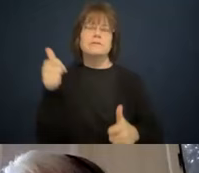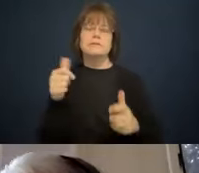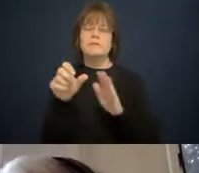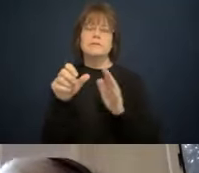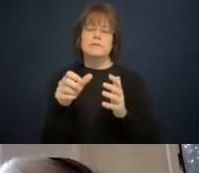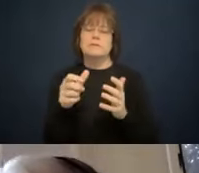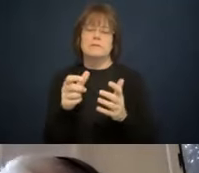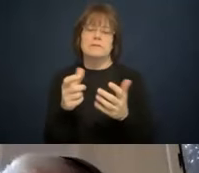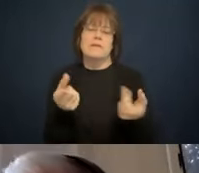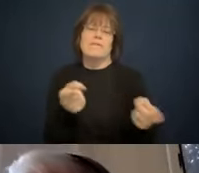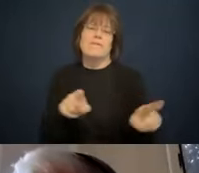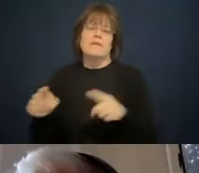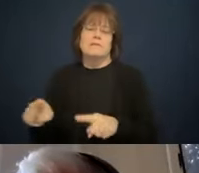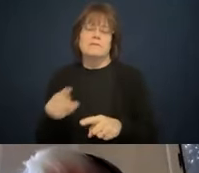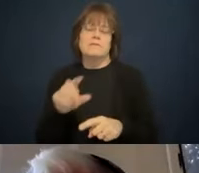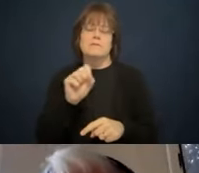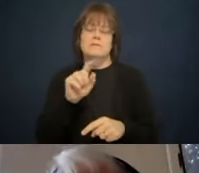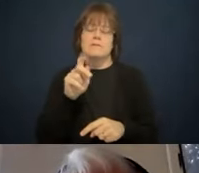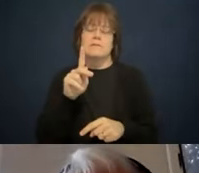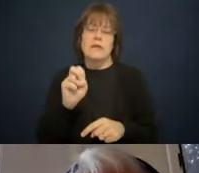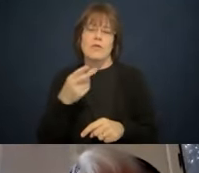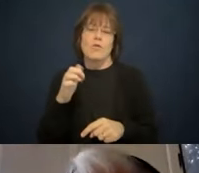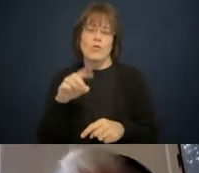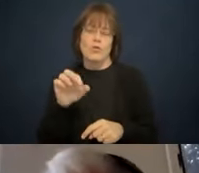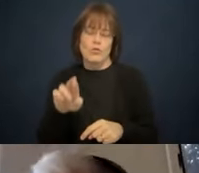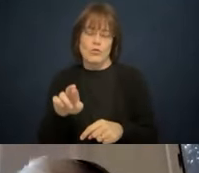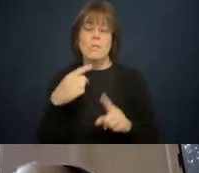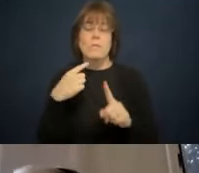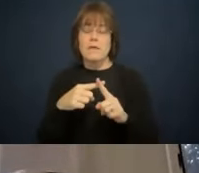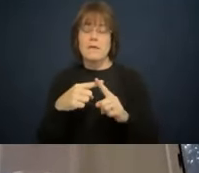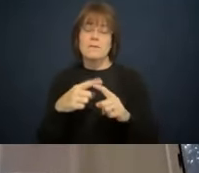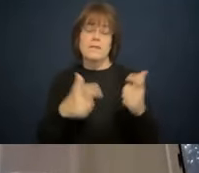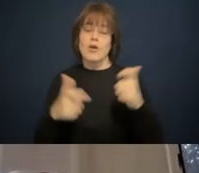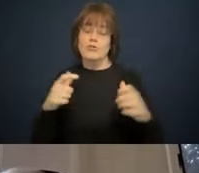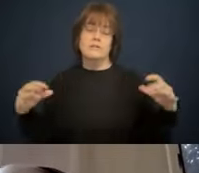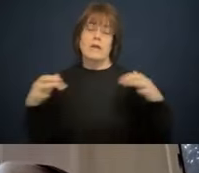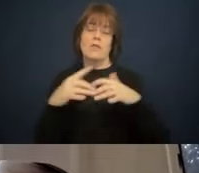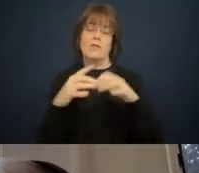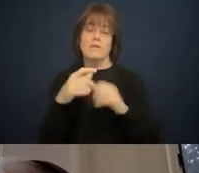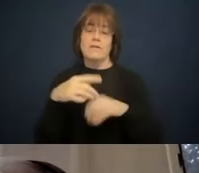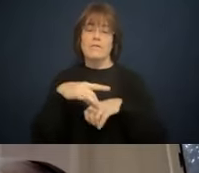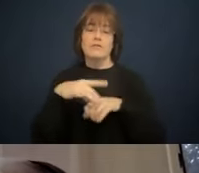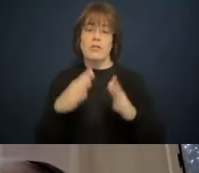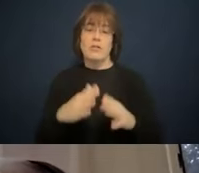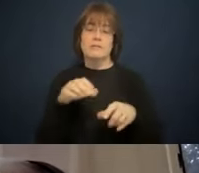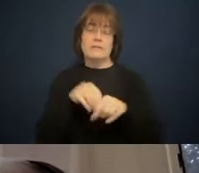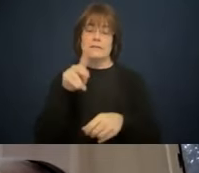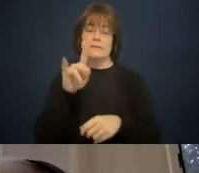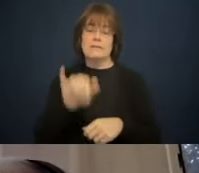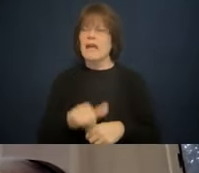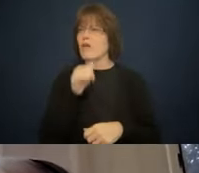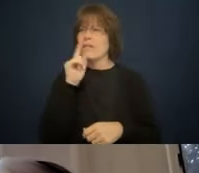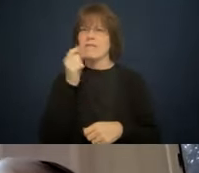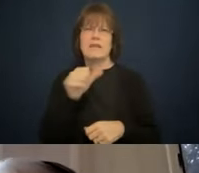stakeholder event and probably the largest annual gathering of geologists in Kentucky. I don't know of anything that occurs on a regular